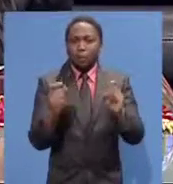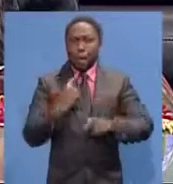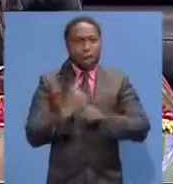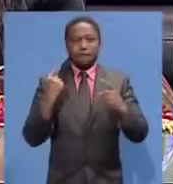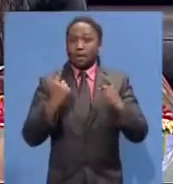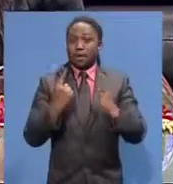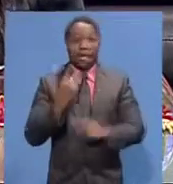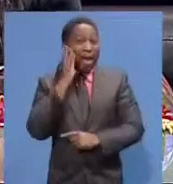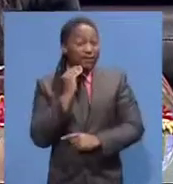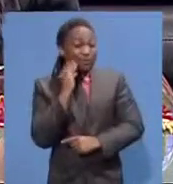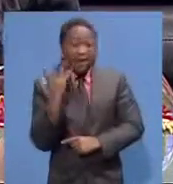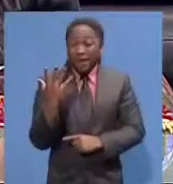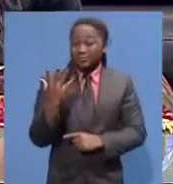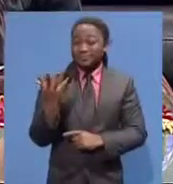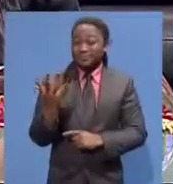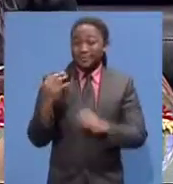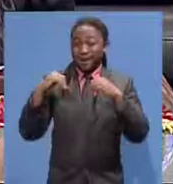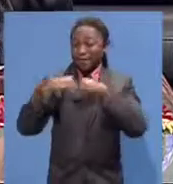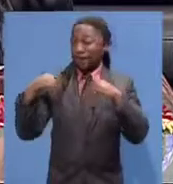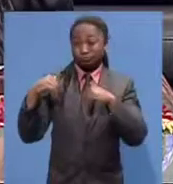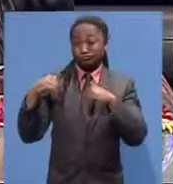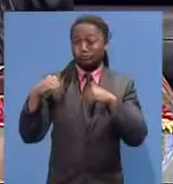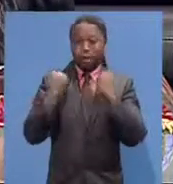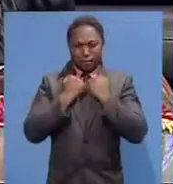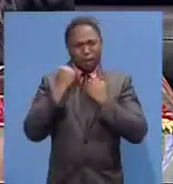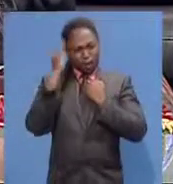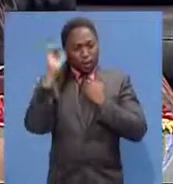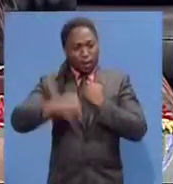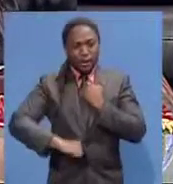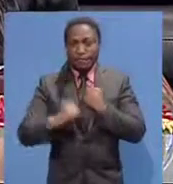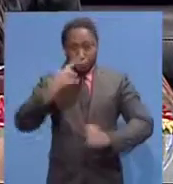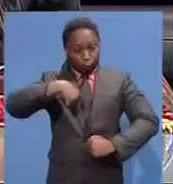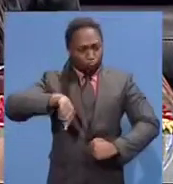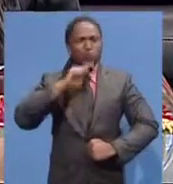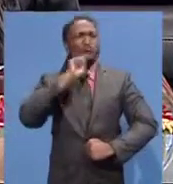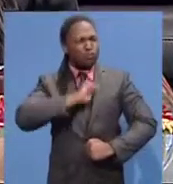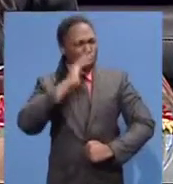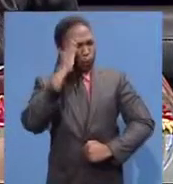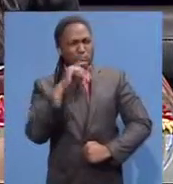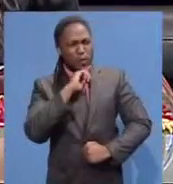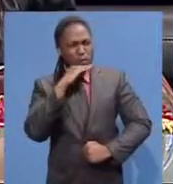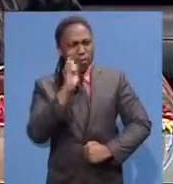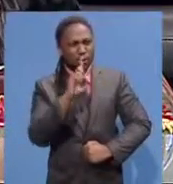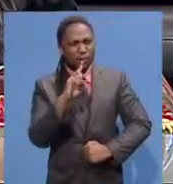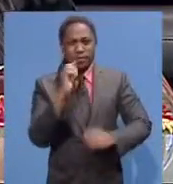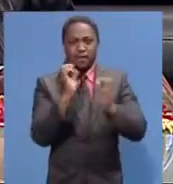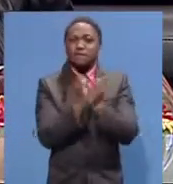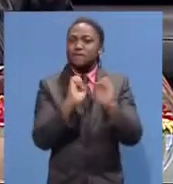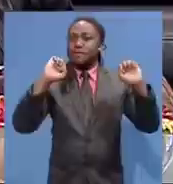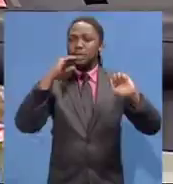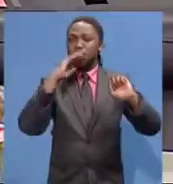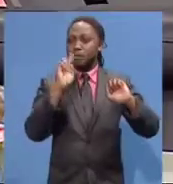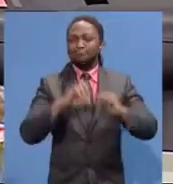it. We know of it, our parents did, but we don't know what it's like. We don't know what it truly means to be liberated, you know? Our